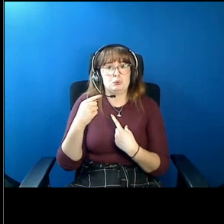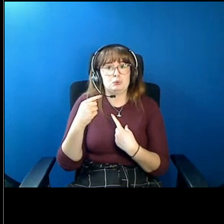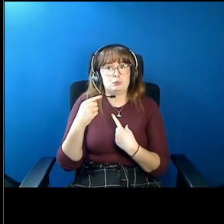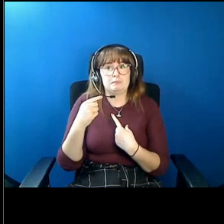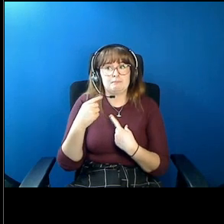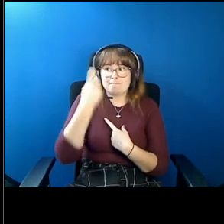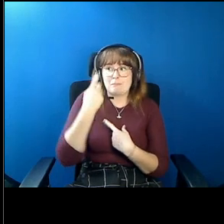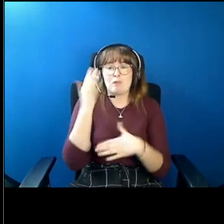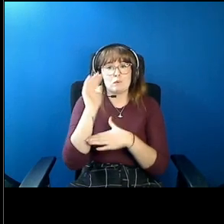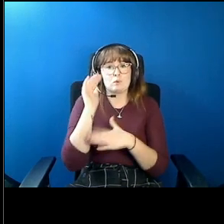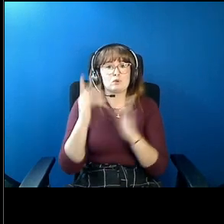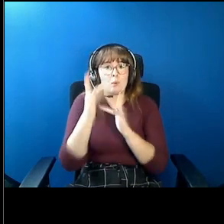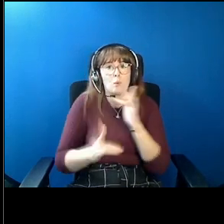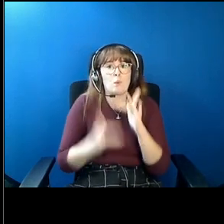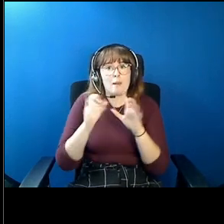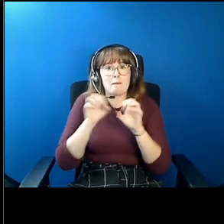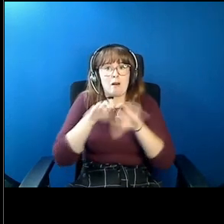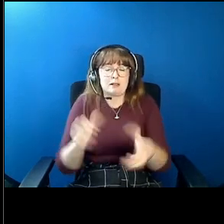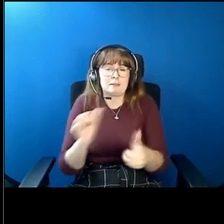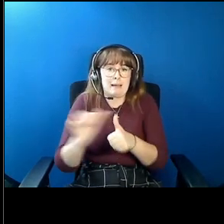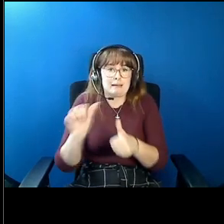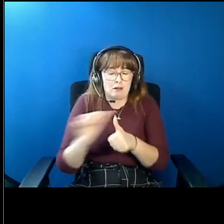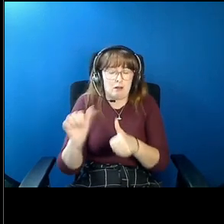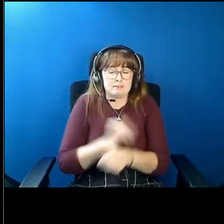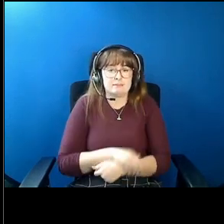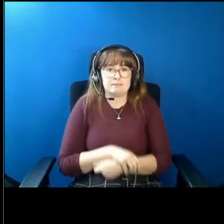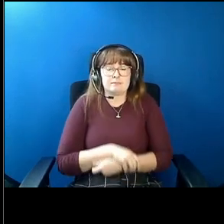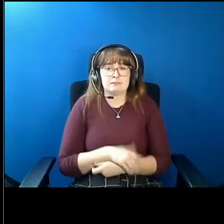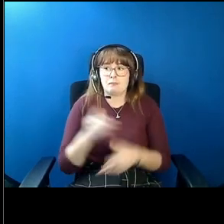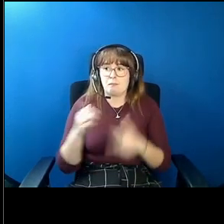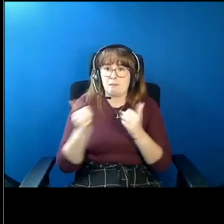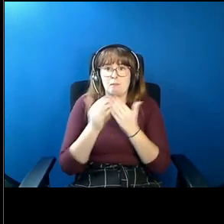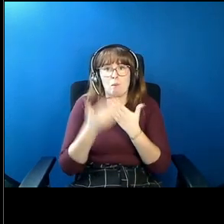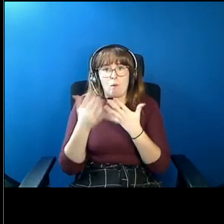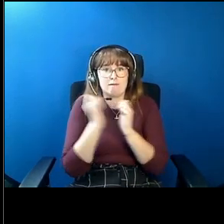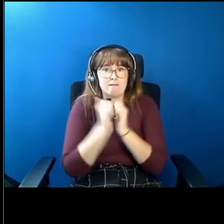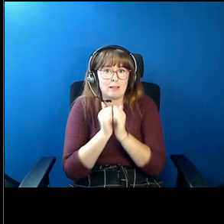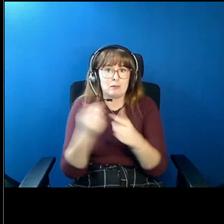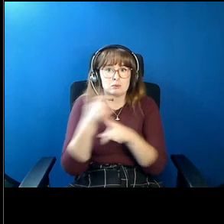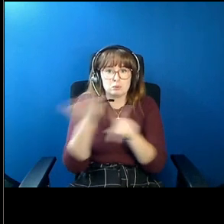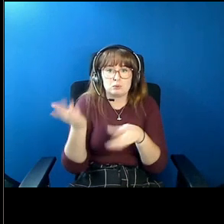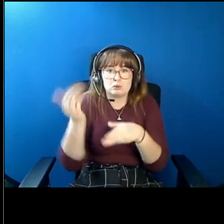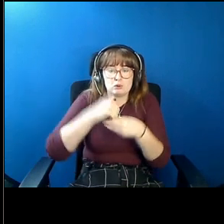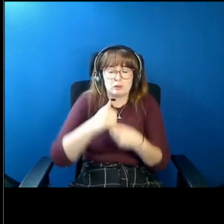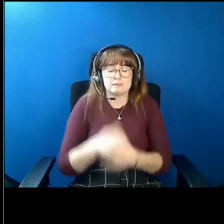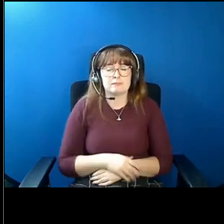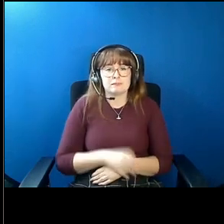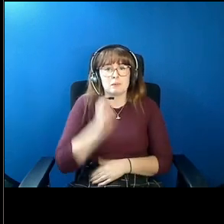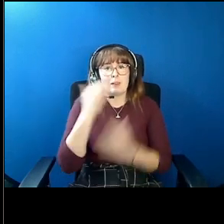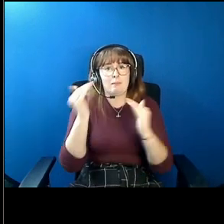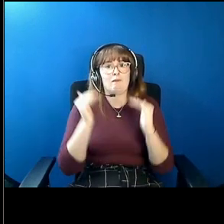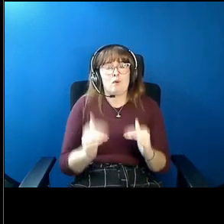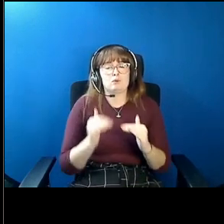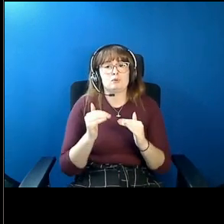webinars even better and hopefully more valuable for everyone that's joining. And we'll move on to our Q&A